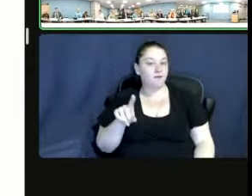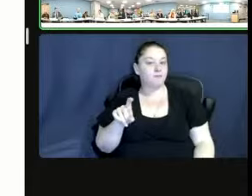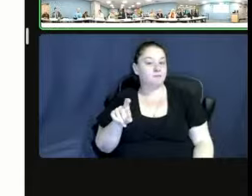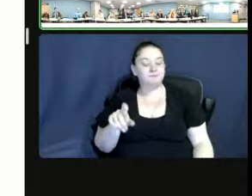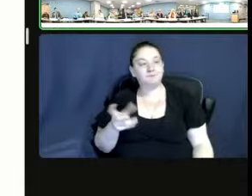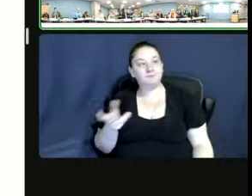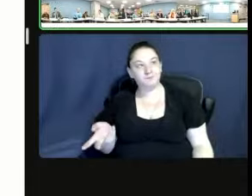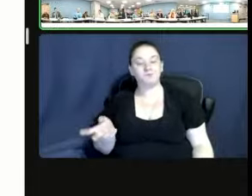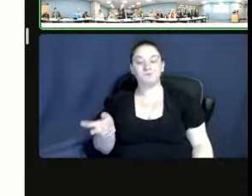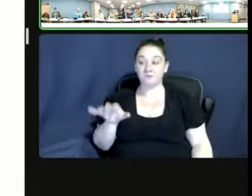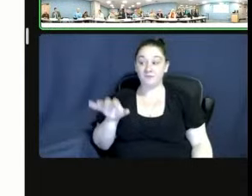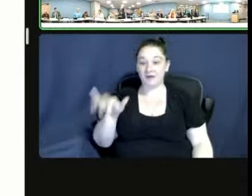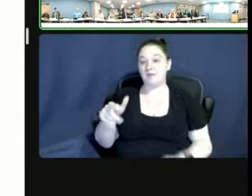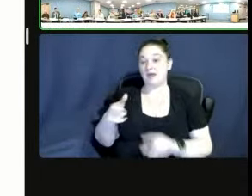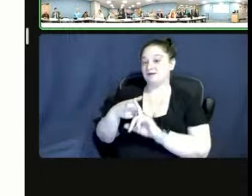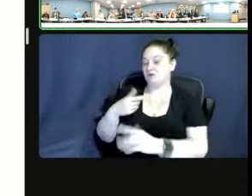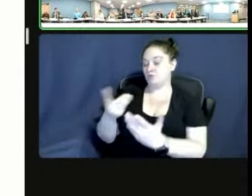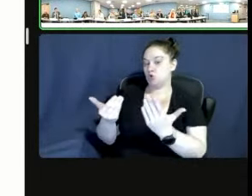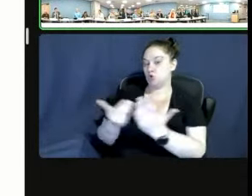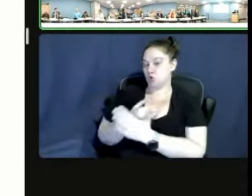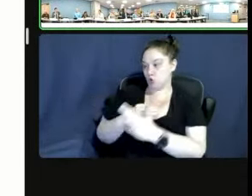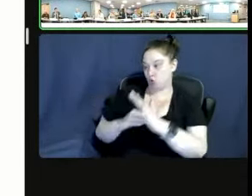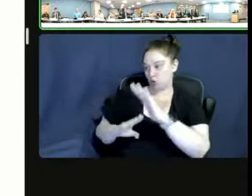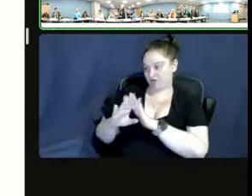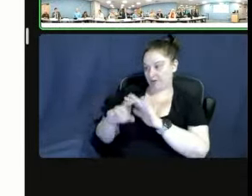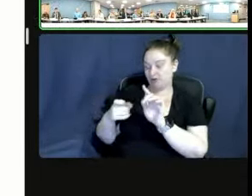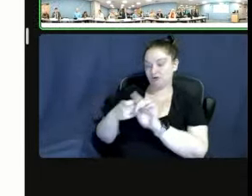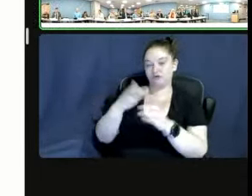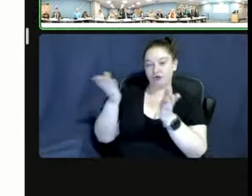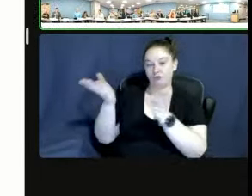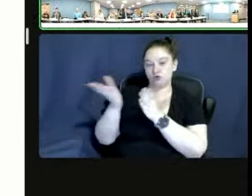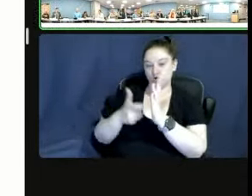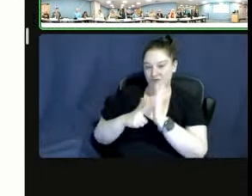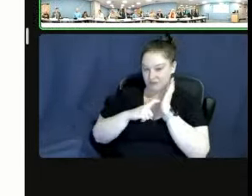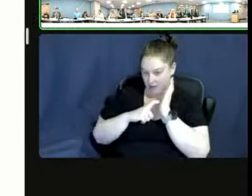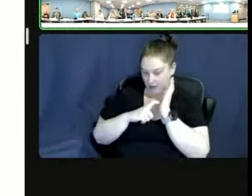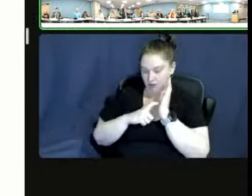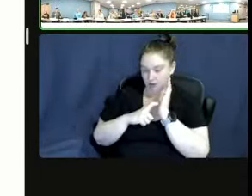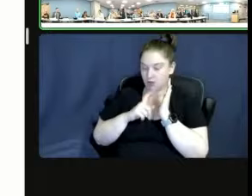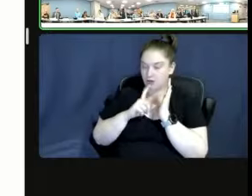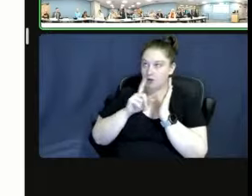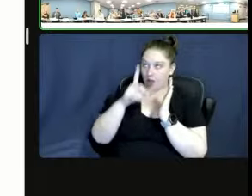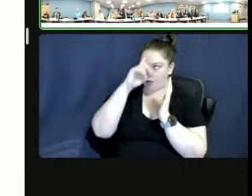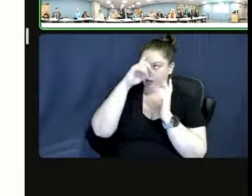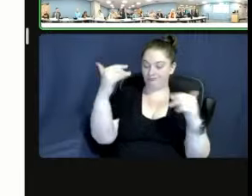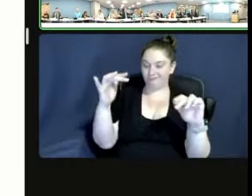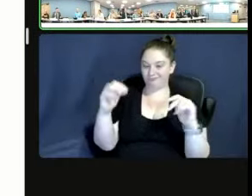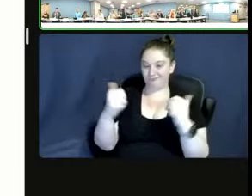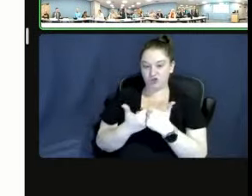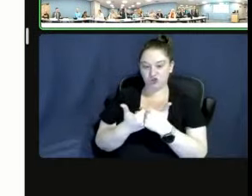So that comes from new development, which does come from service demands. I think one of the challenges that